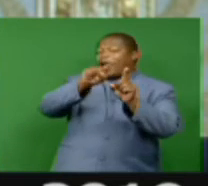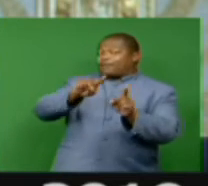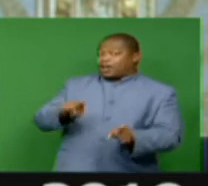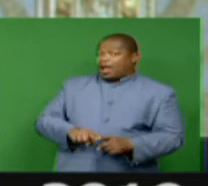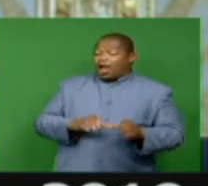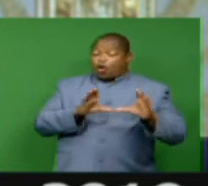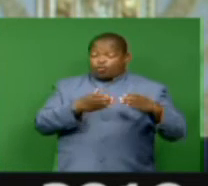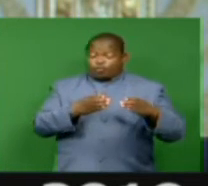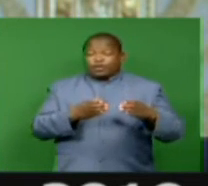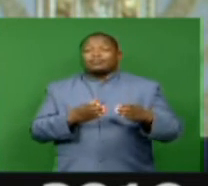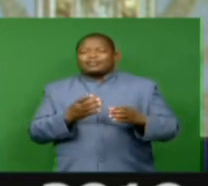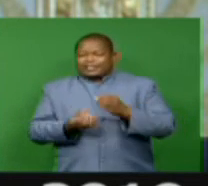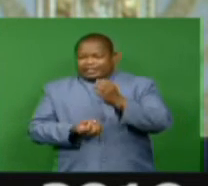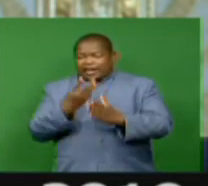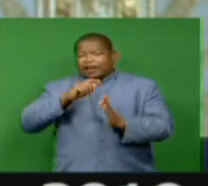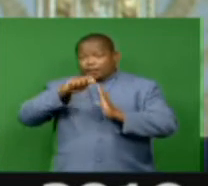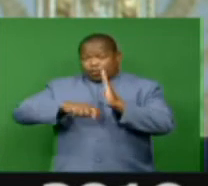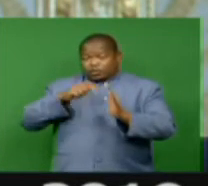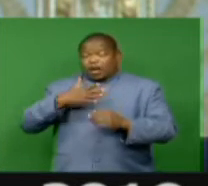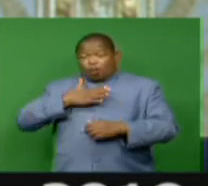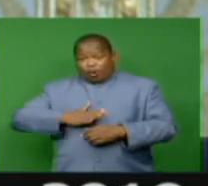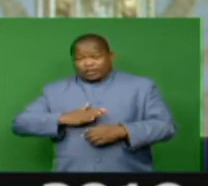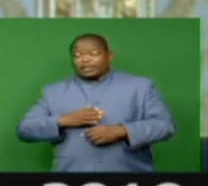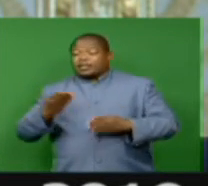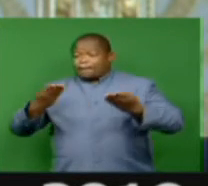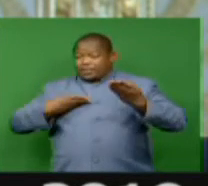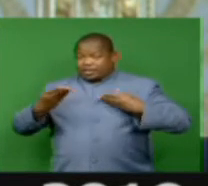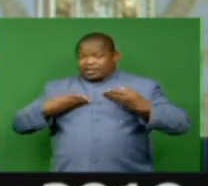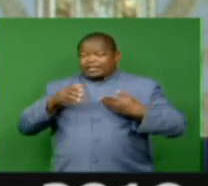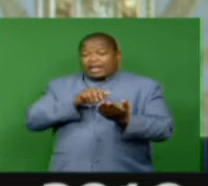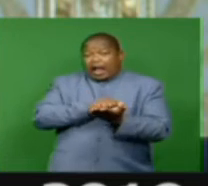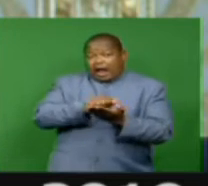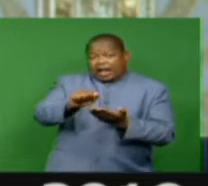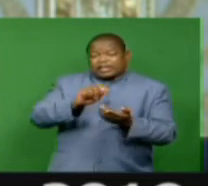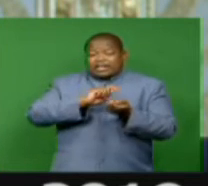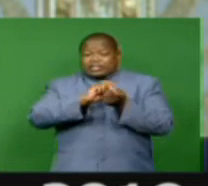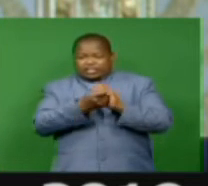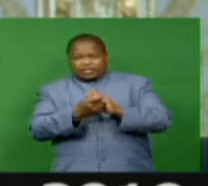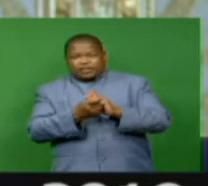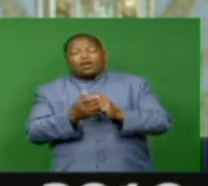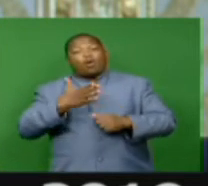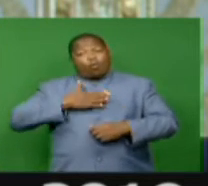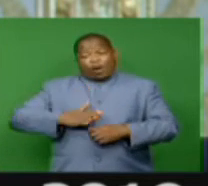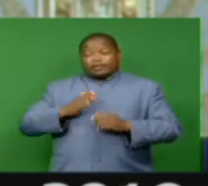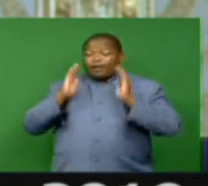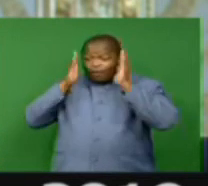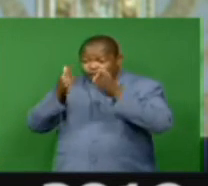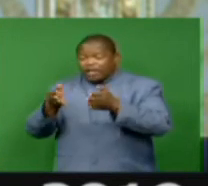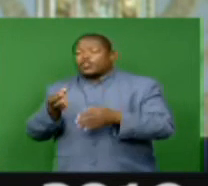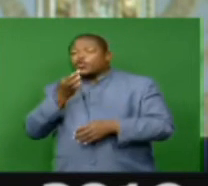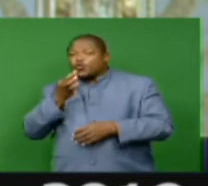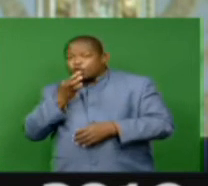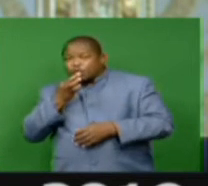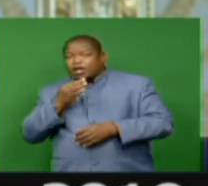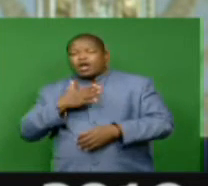digital transformation business culture, special among the youth and the small, micro,